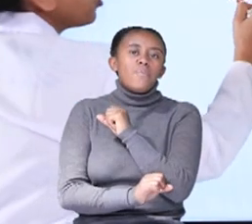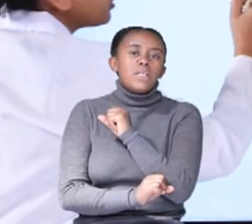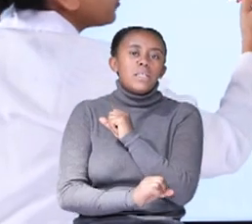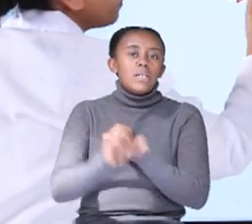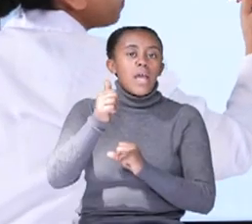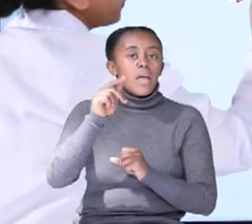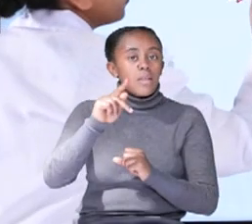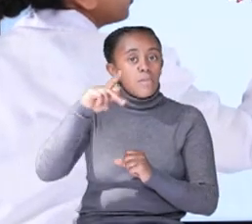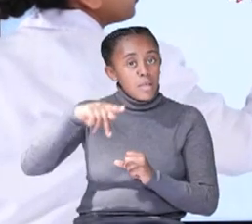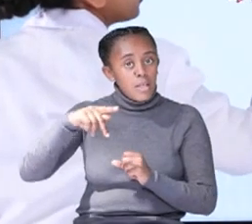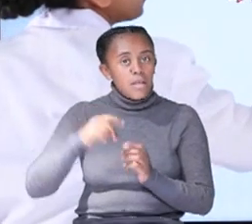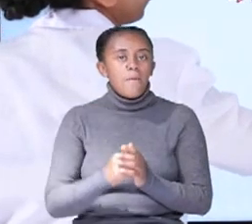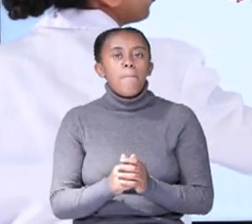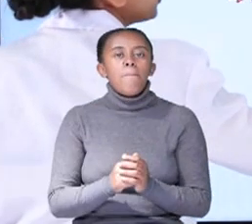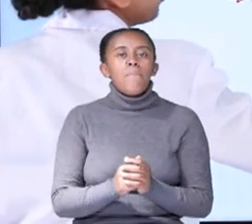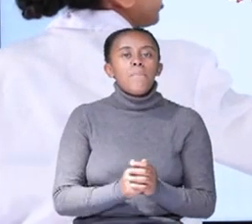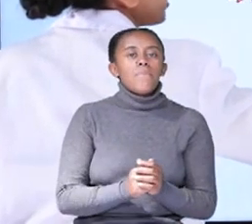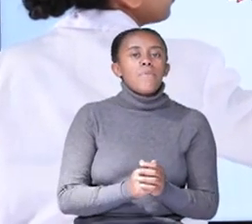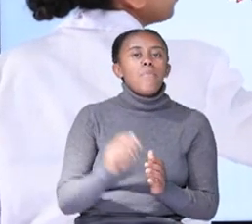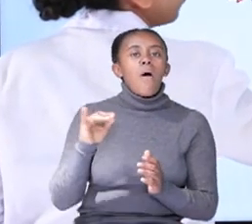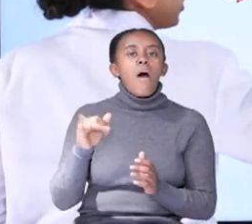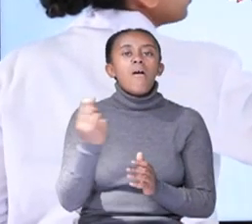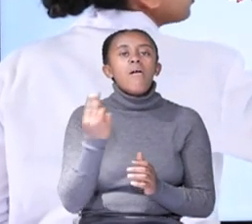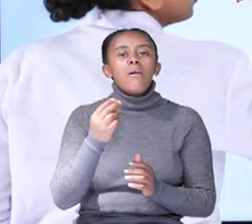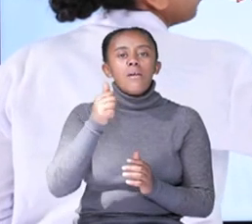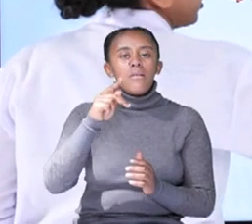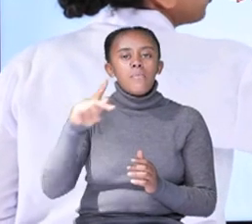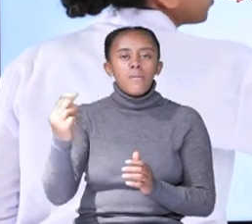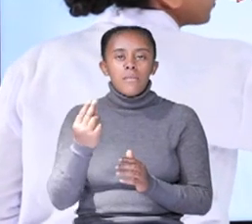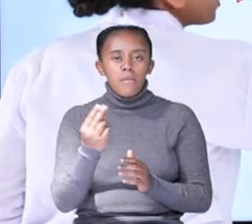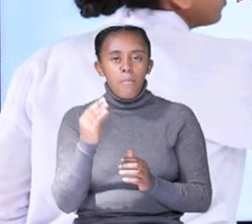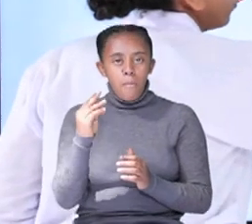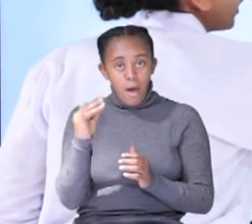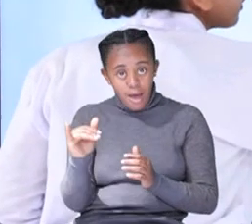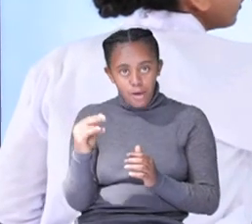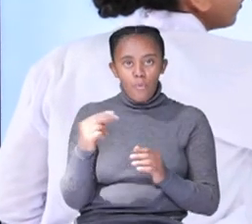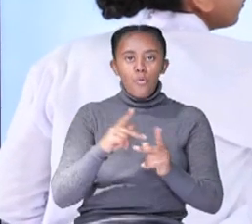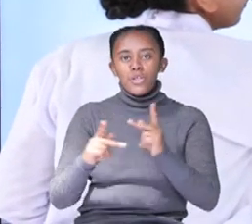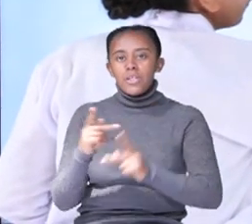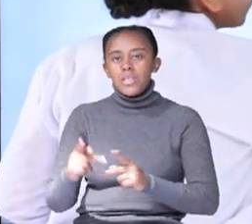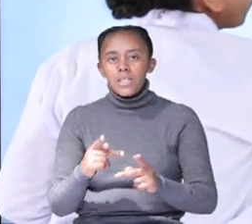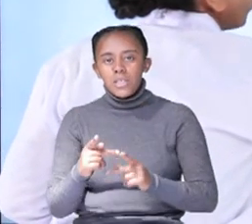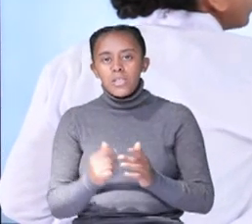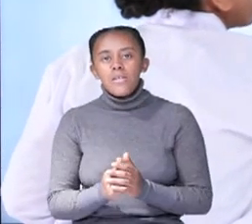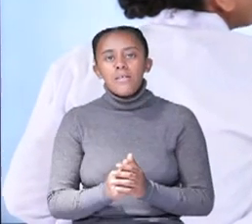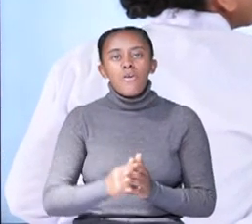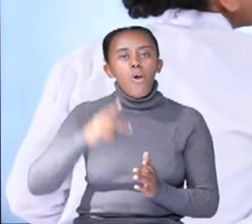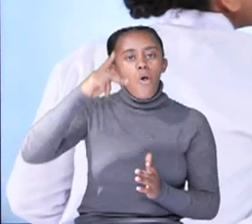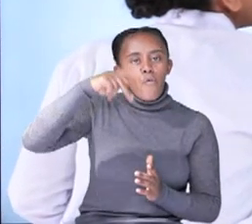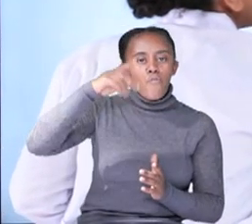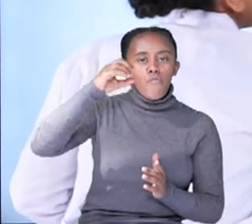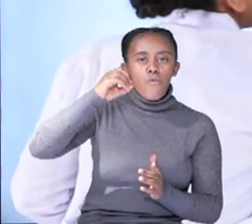is formed. It is formed by what? By a process known as